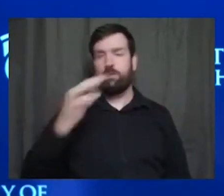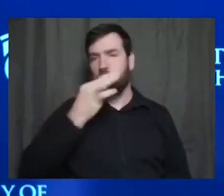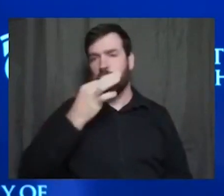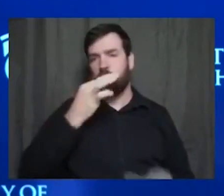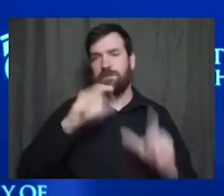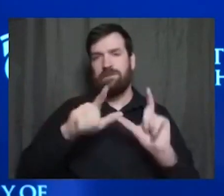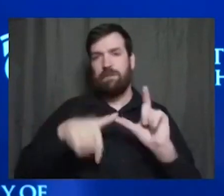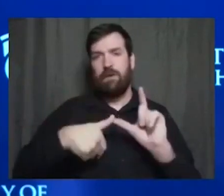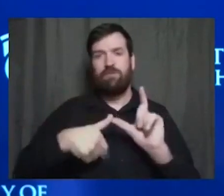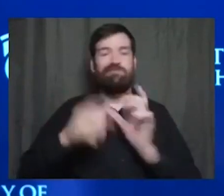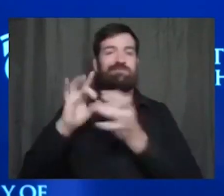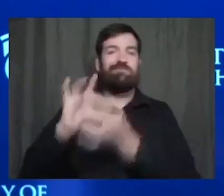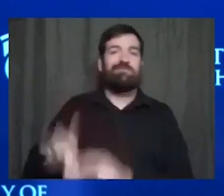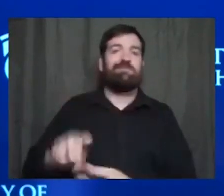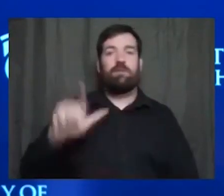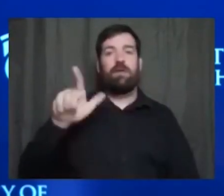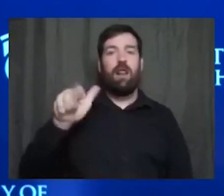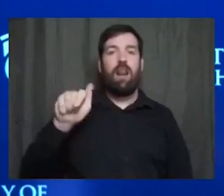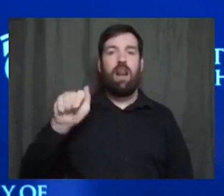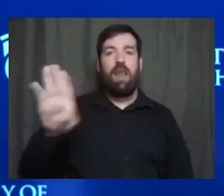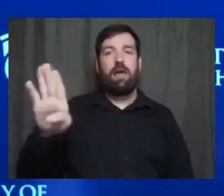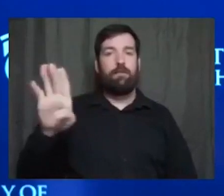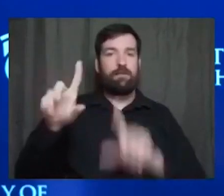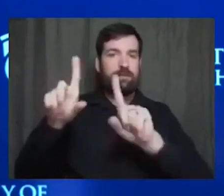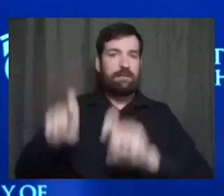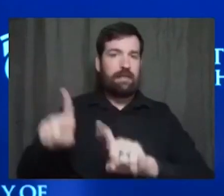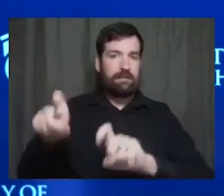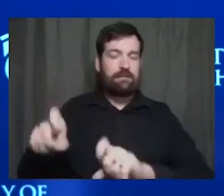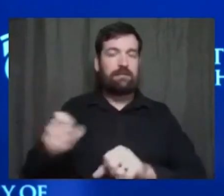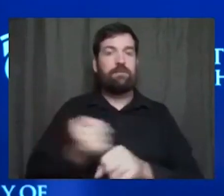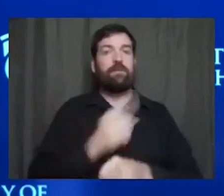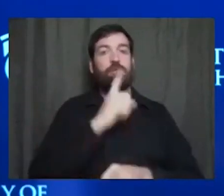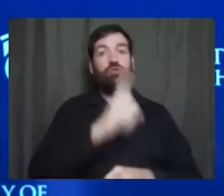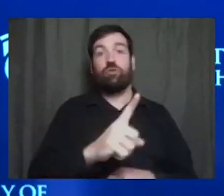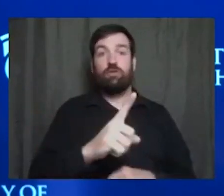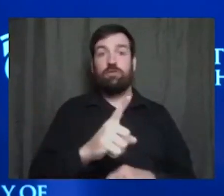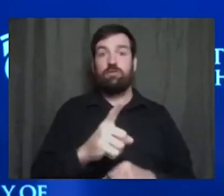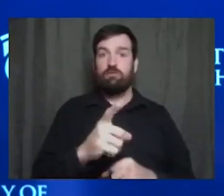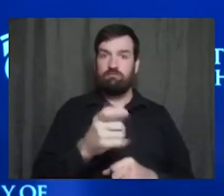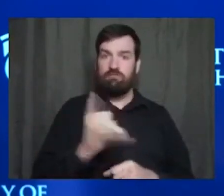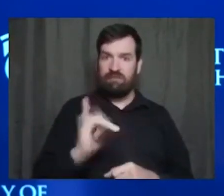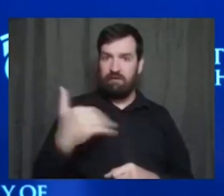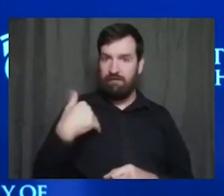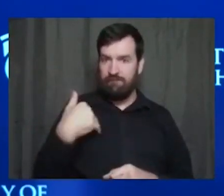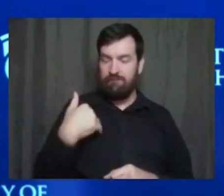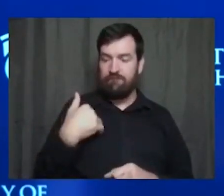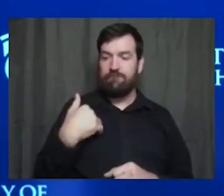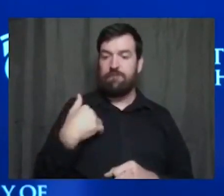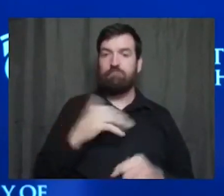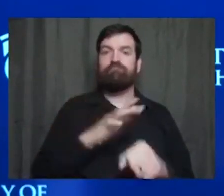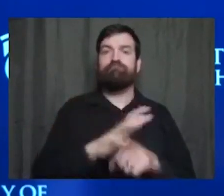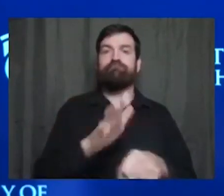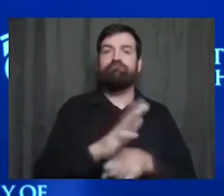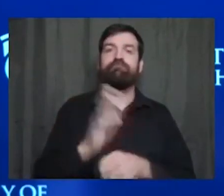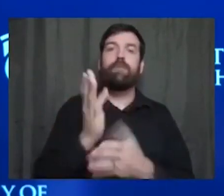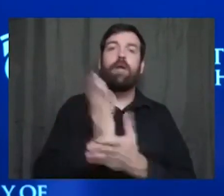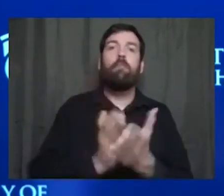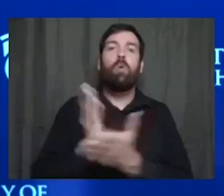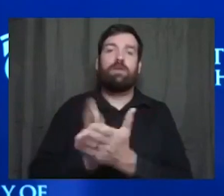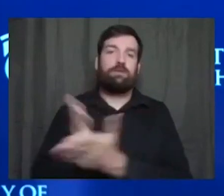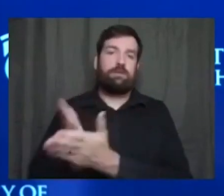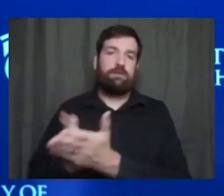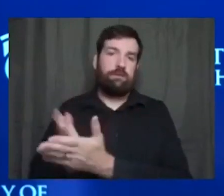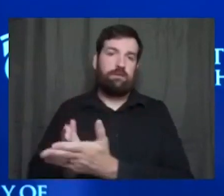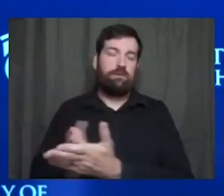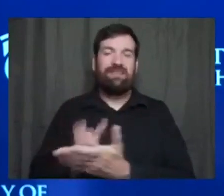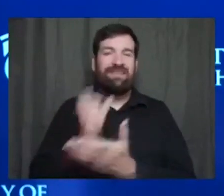laboratory testing, making sure you have still adequate components of that vaccine that are not breaking down